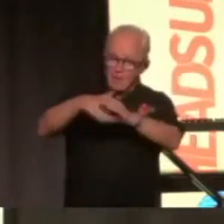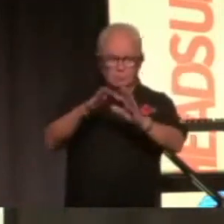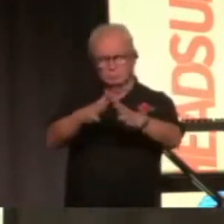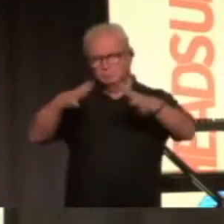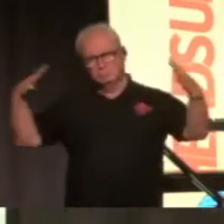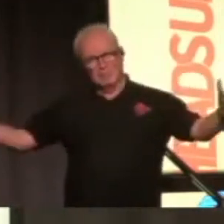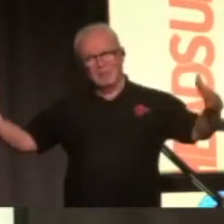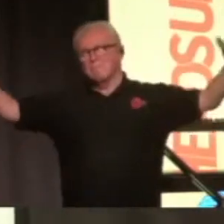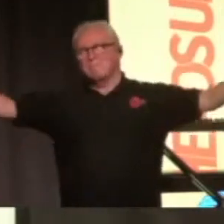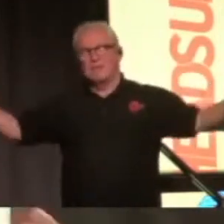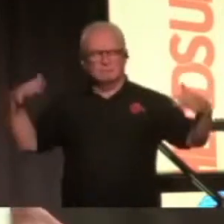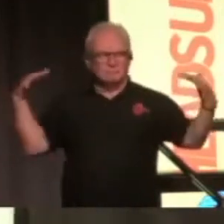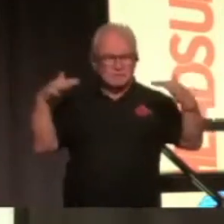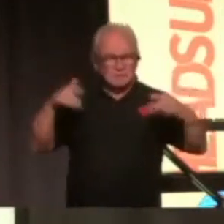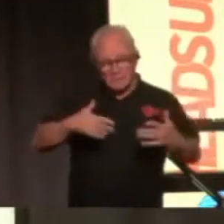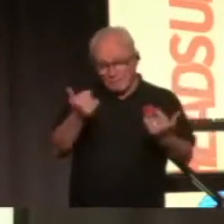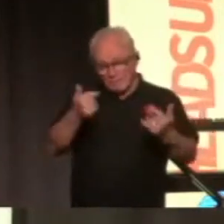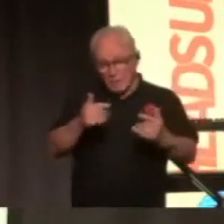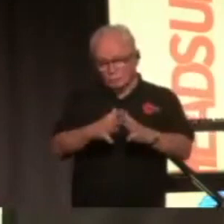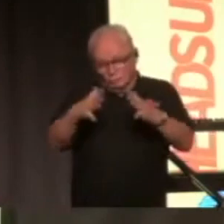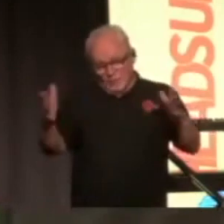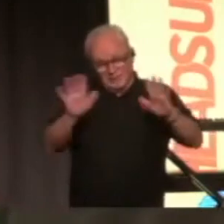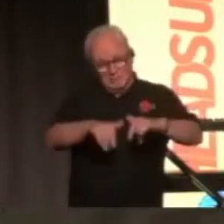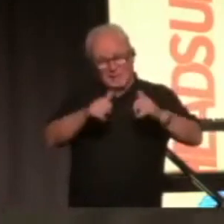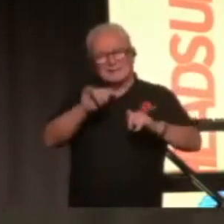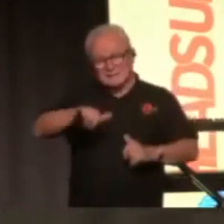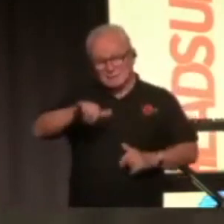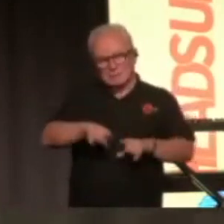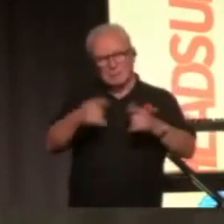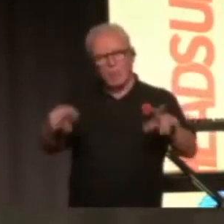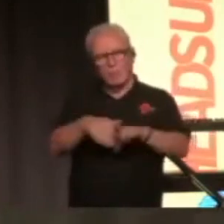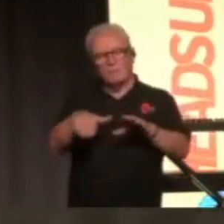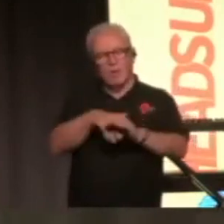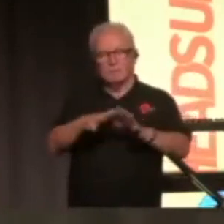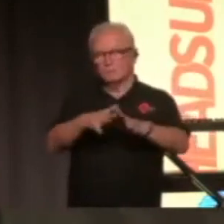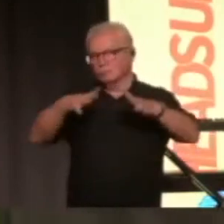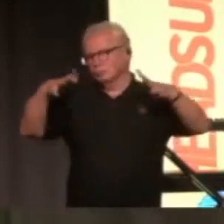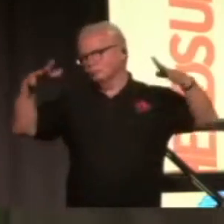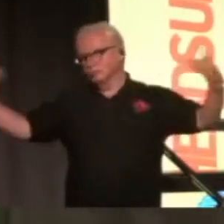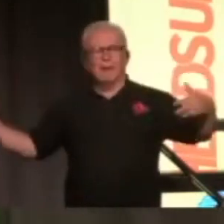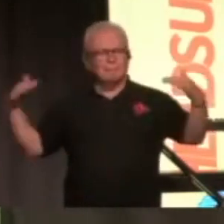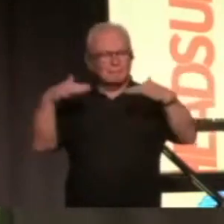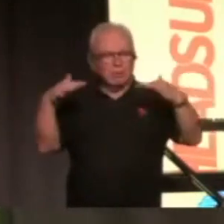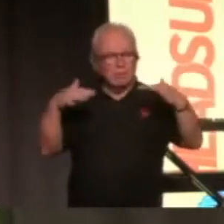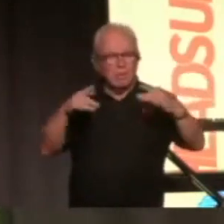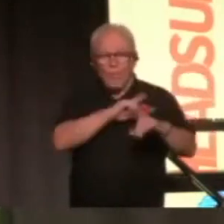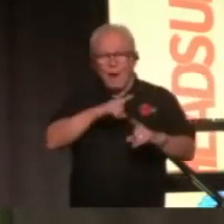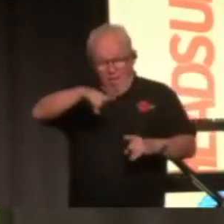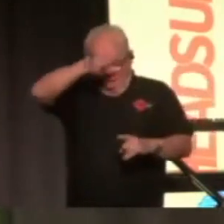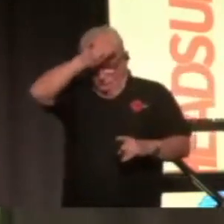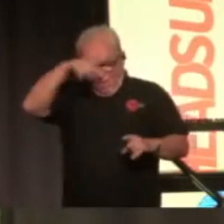on. The greater the blessing, the greater the fight. Church, the enemy would not send this level of